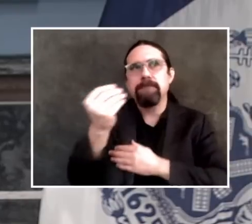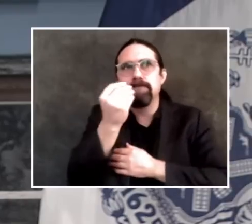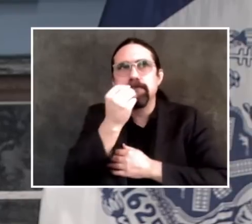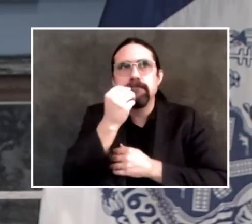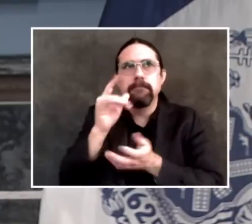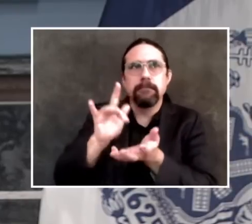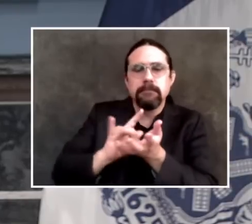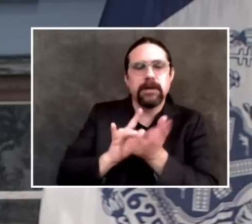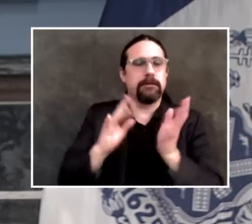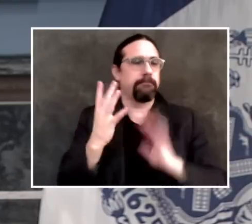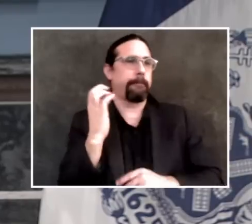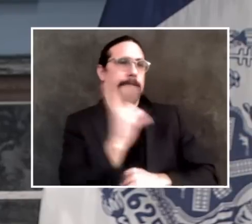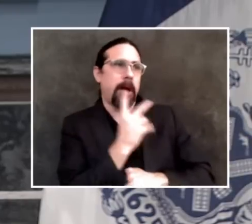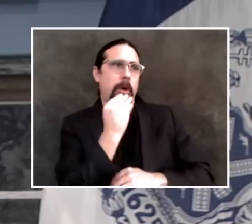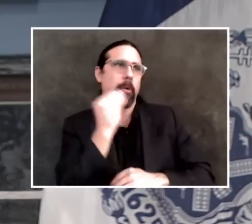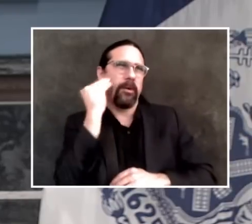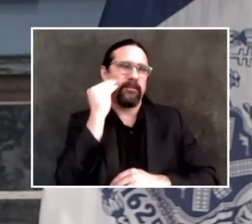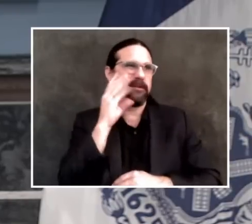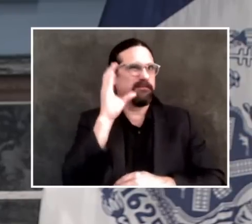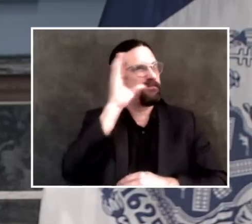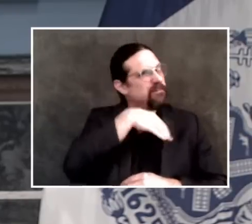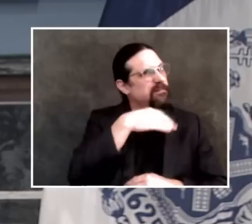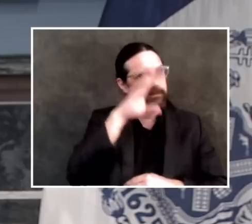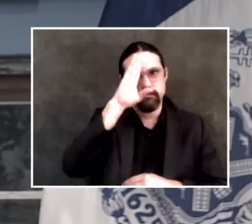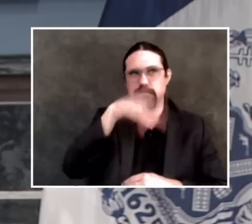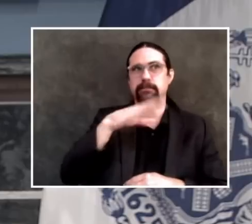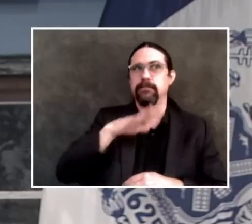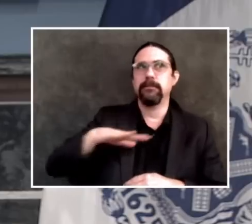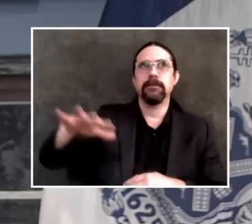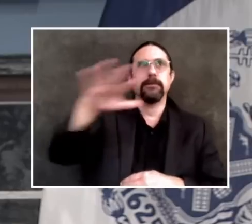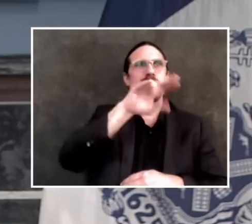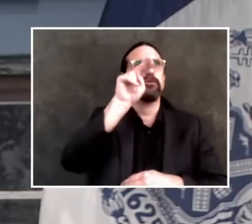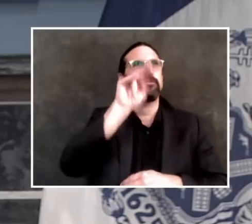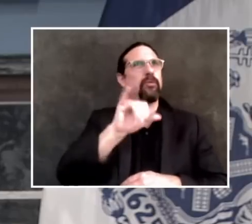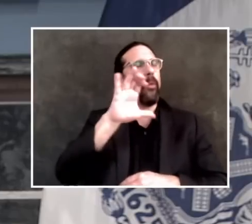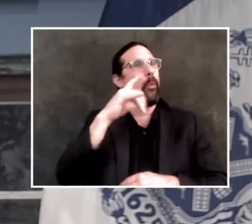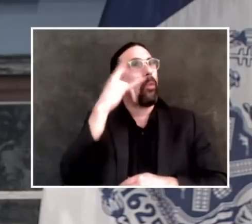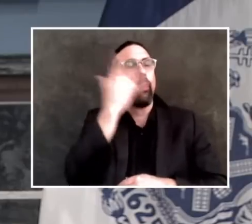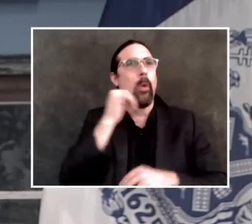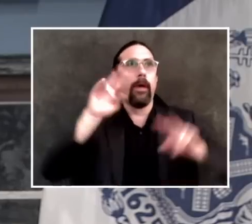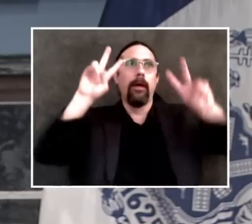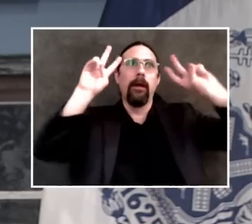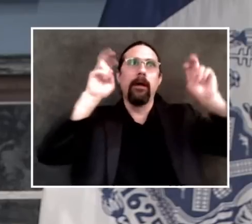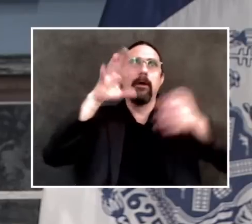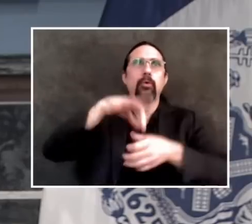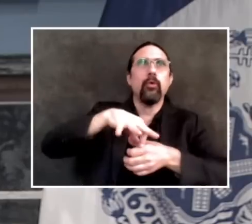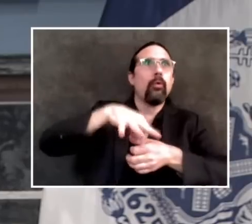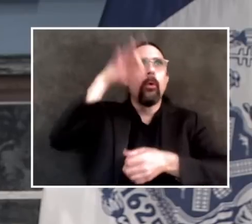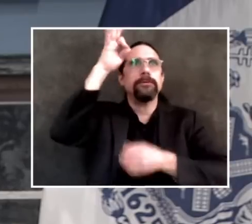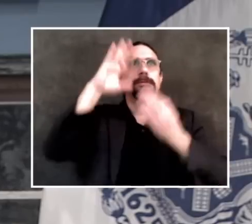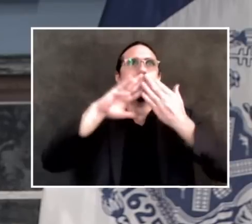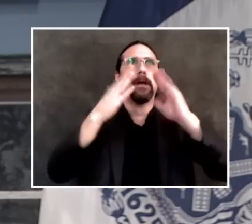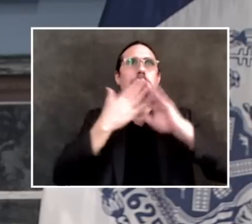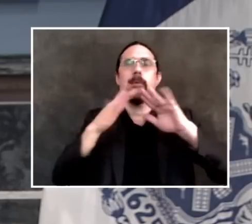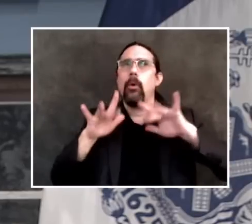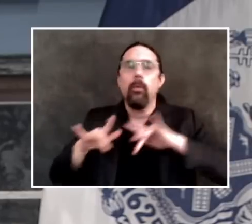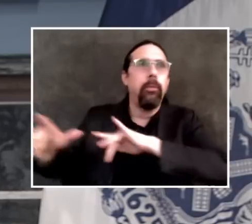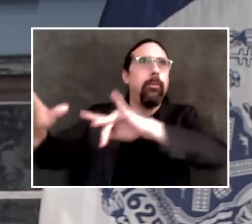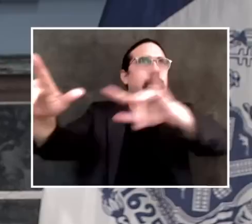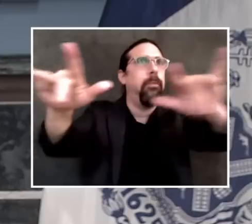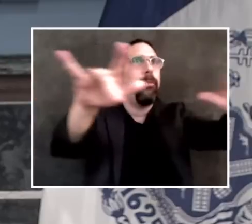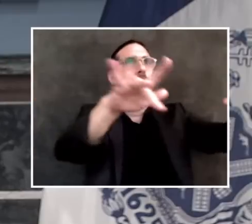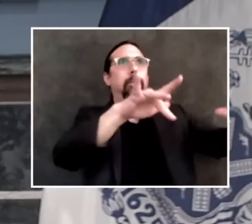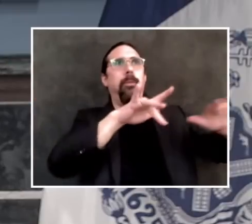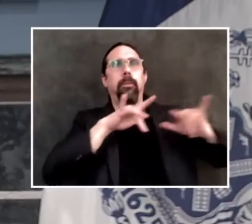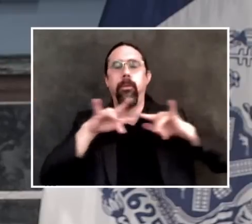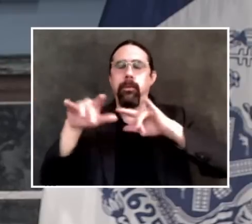you did that. You earned that. And I want people to think about it this way. We, all of us, 8.6 million